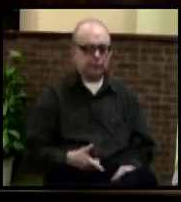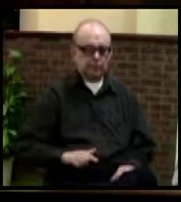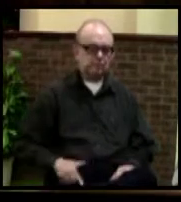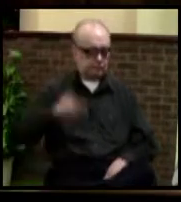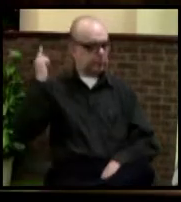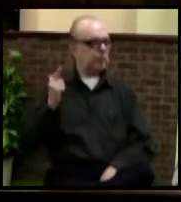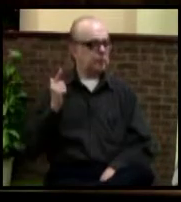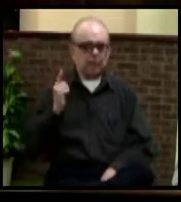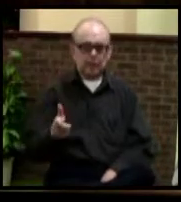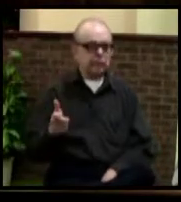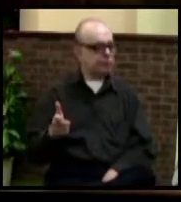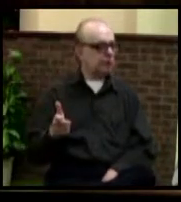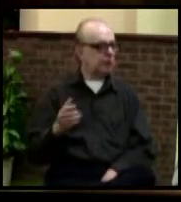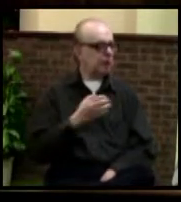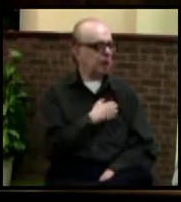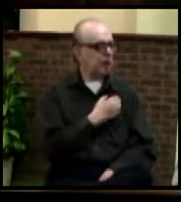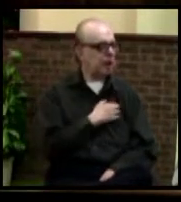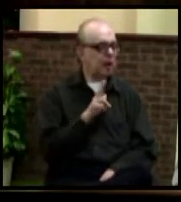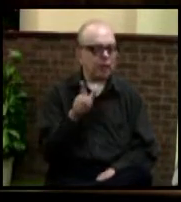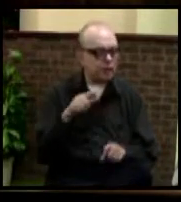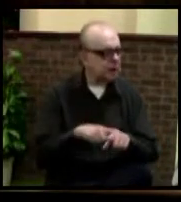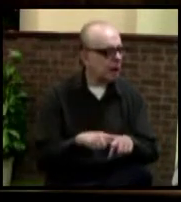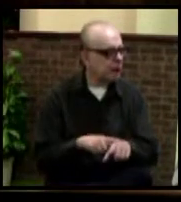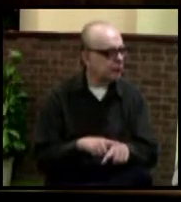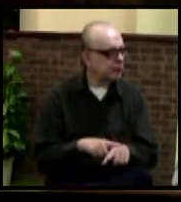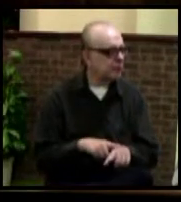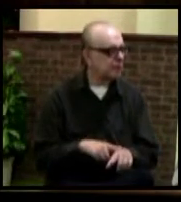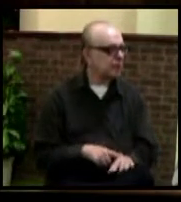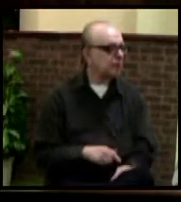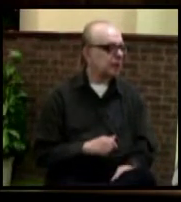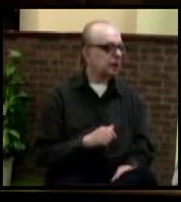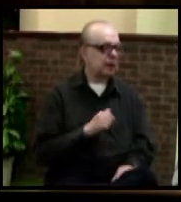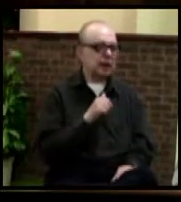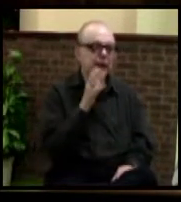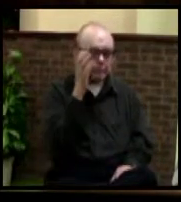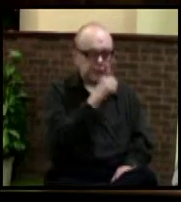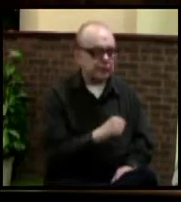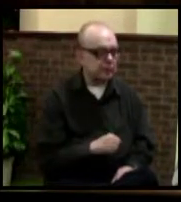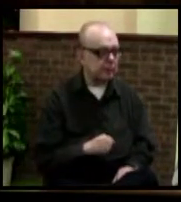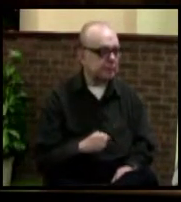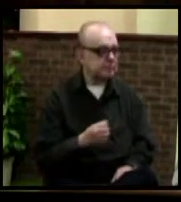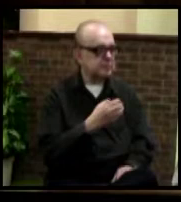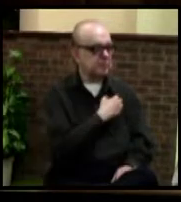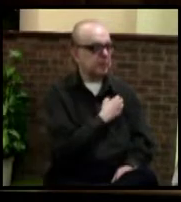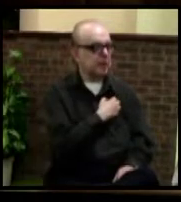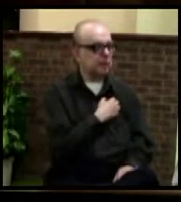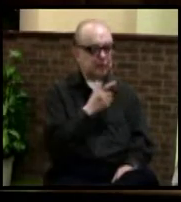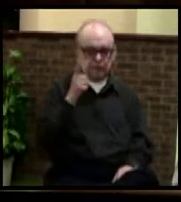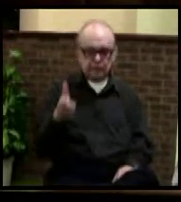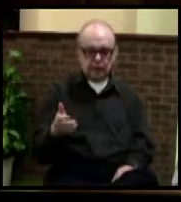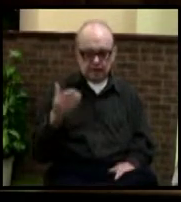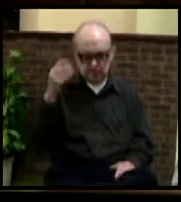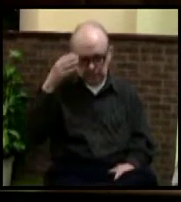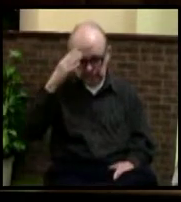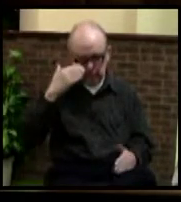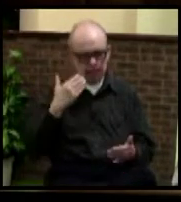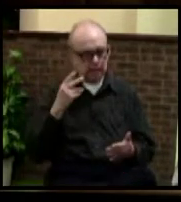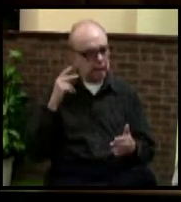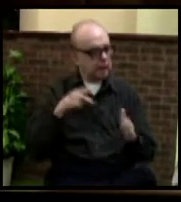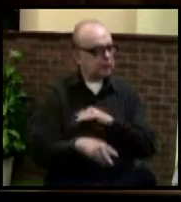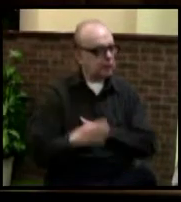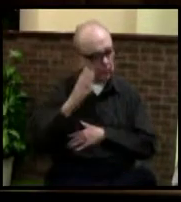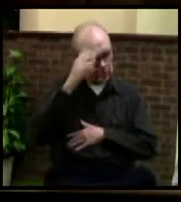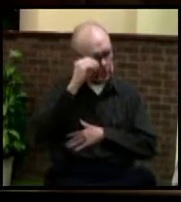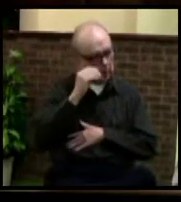pull a gun out and shoot at a police officer 3 times. And he missed. And the police officer shot him and killed him. And what